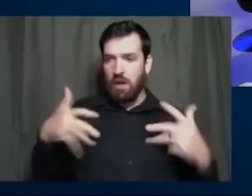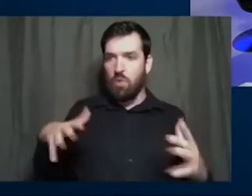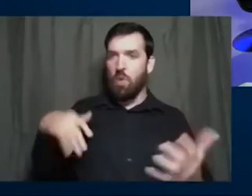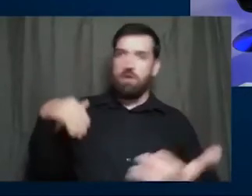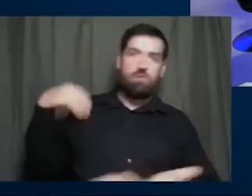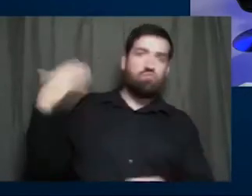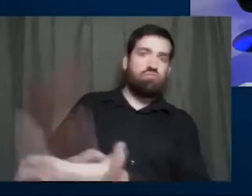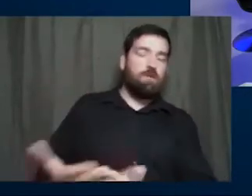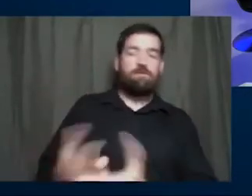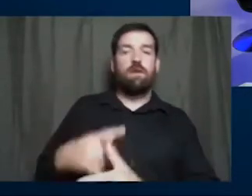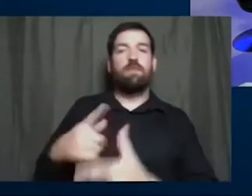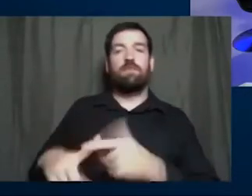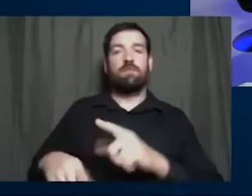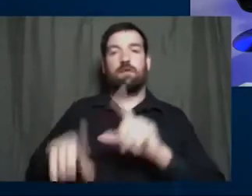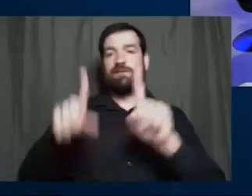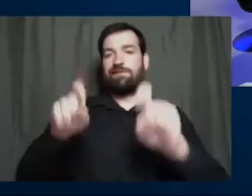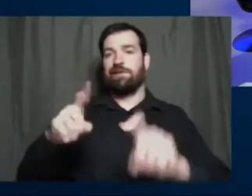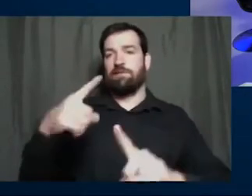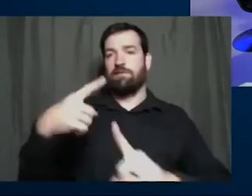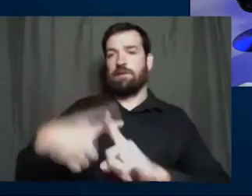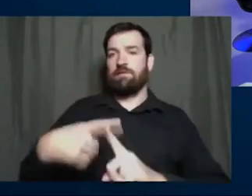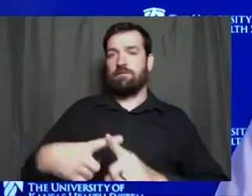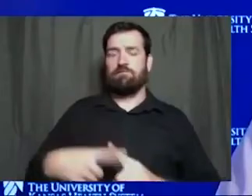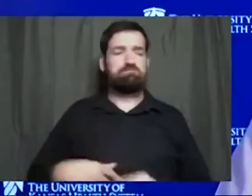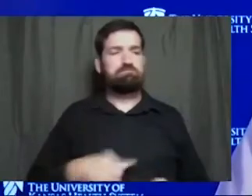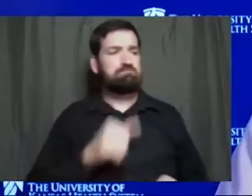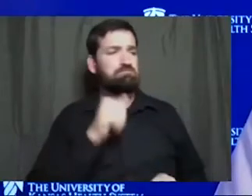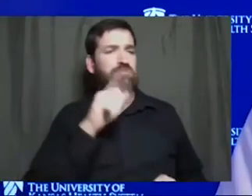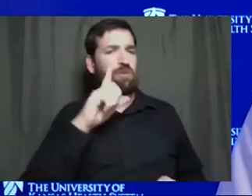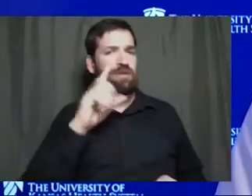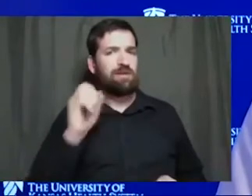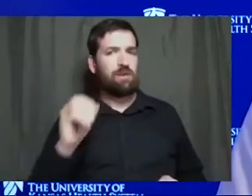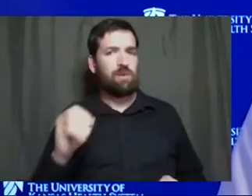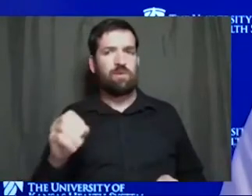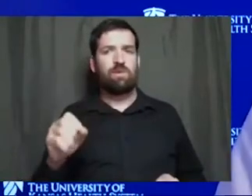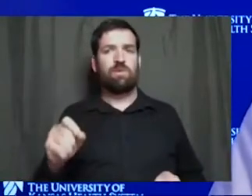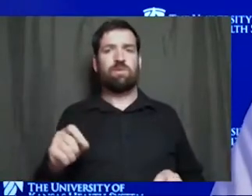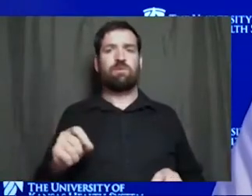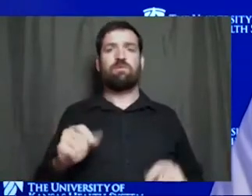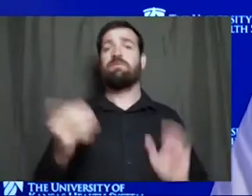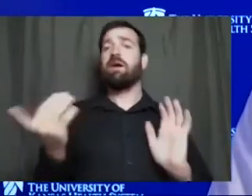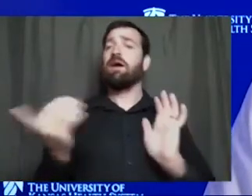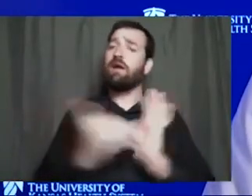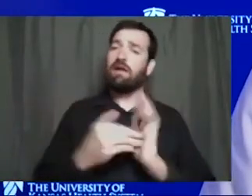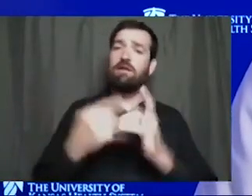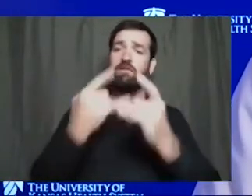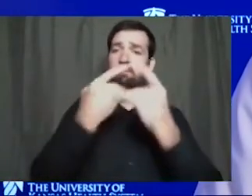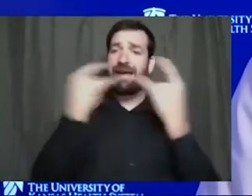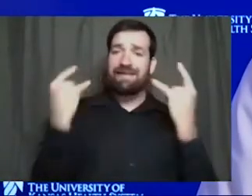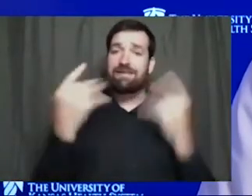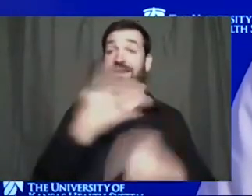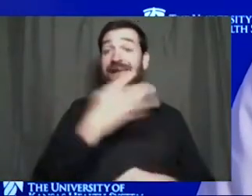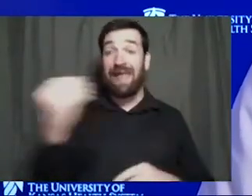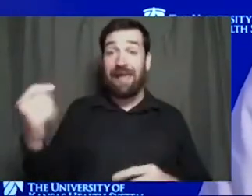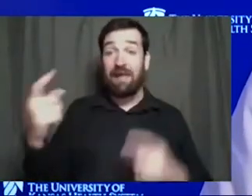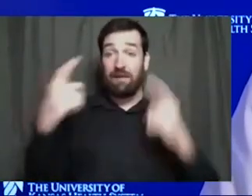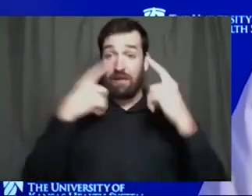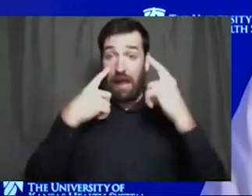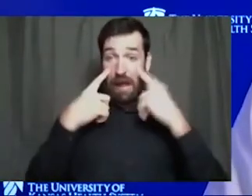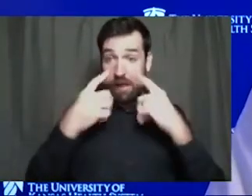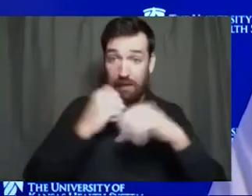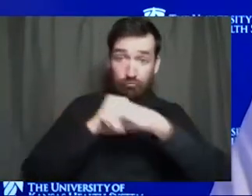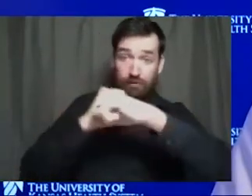positive. I don't think so. You know, I flew recently, and I think that masking and the eye protection are going to keep you